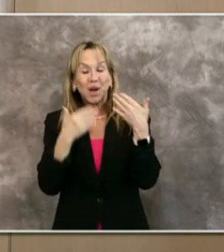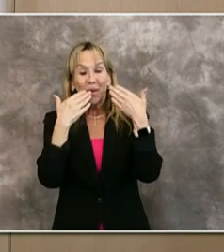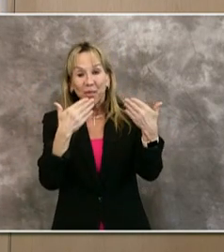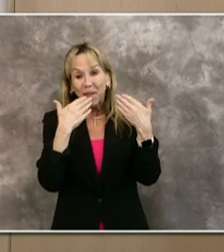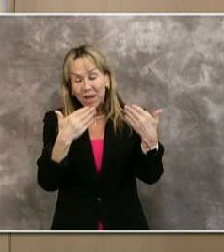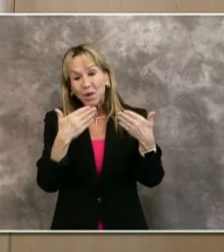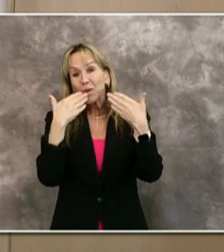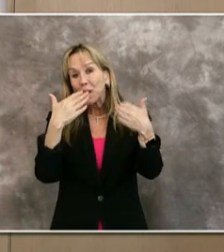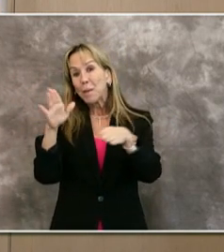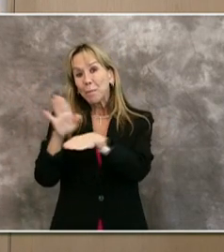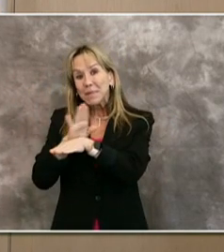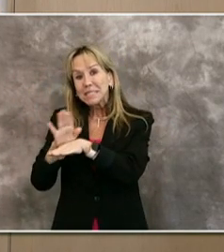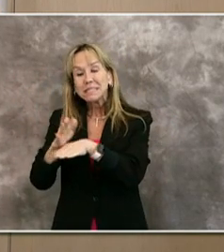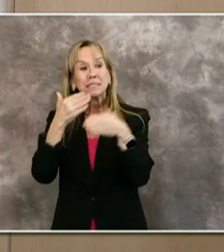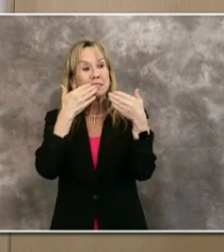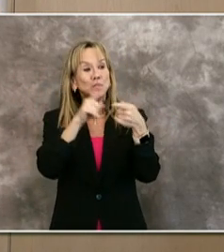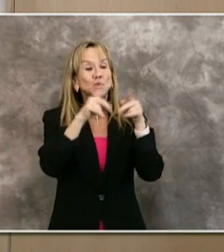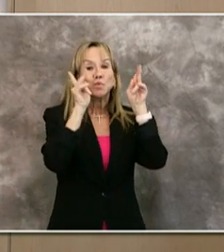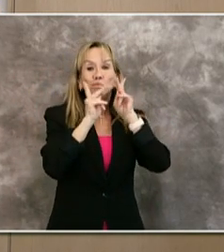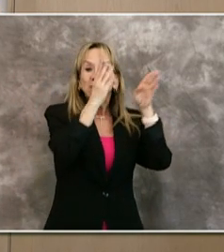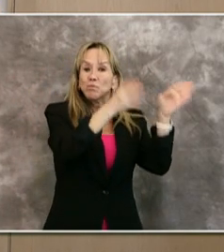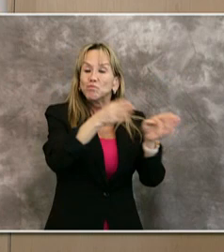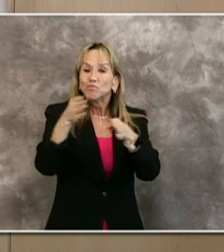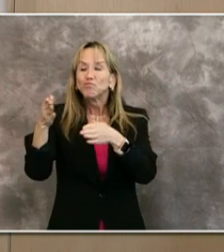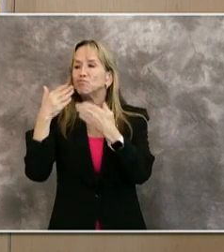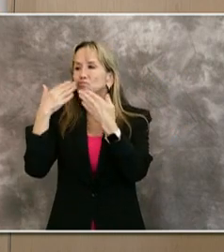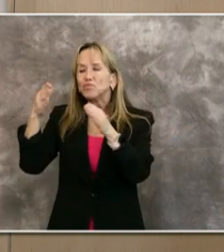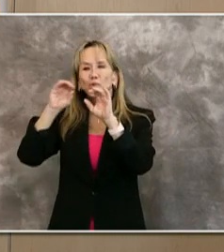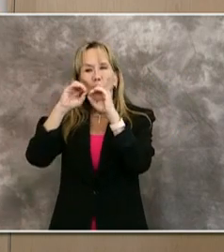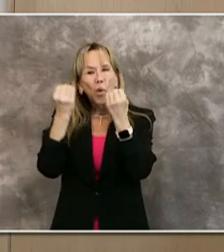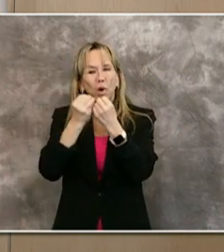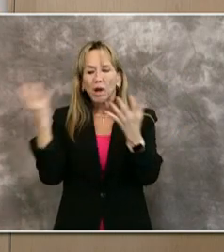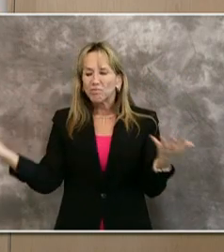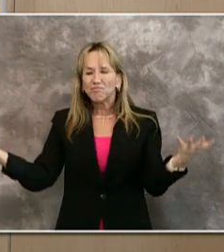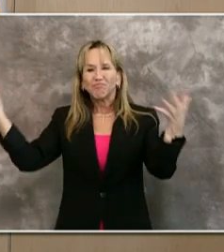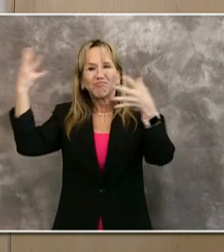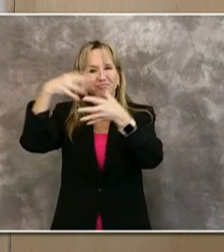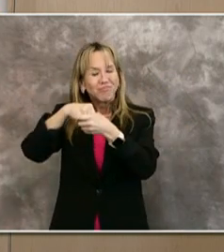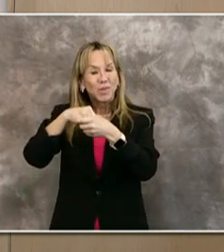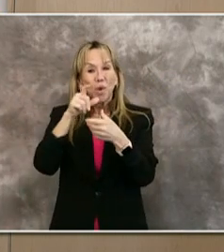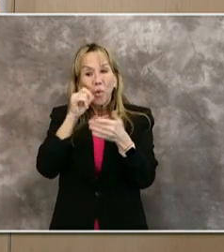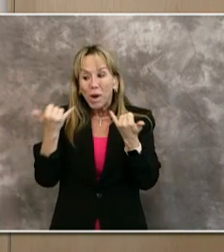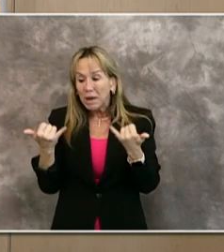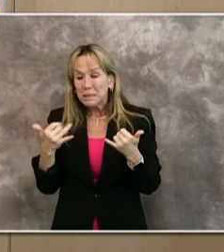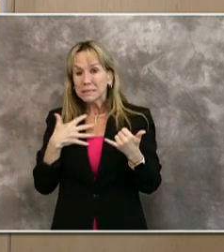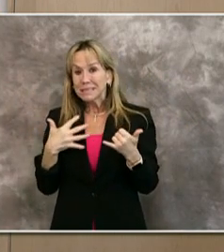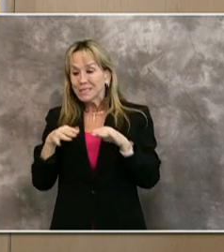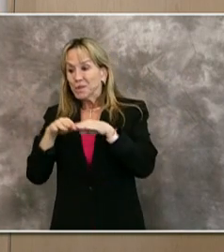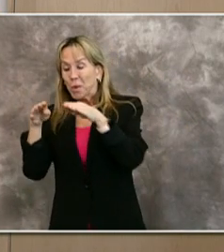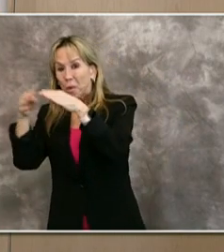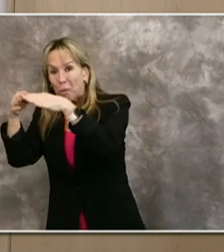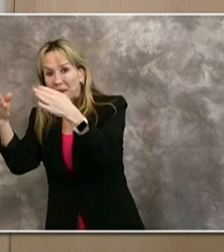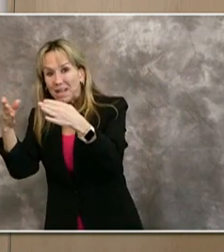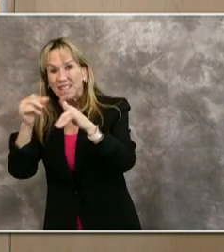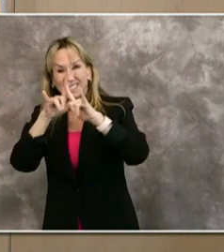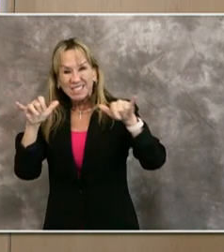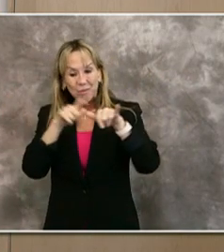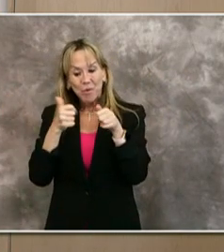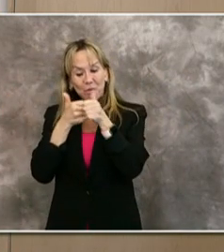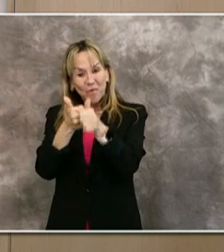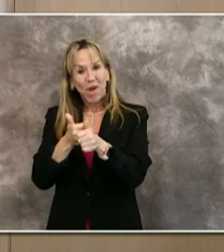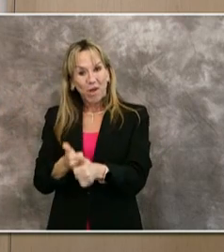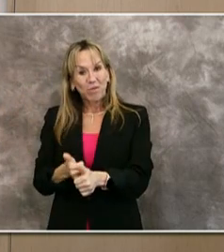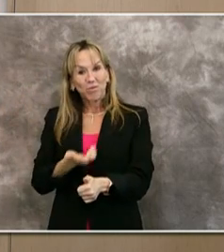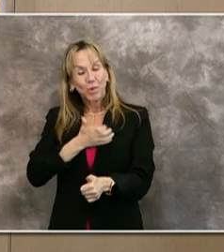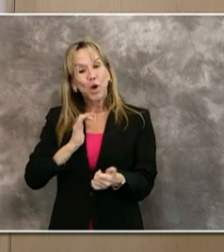our business, to individuals and organizations that are opening up and complying with the